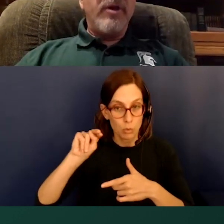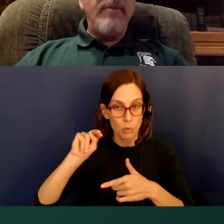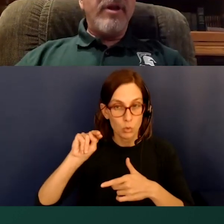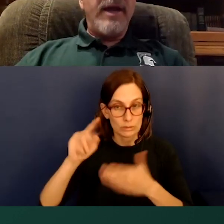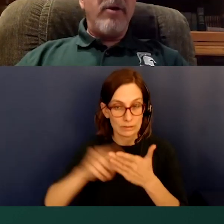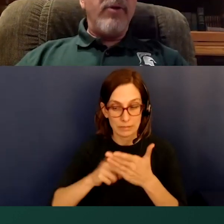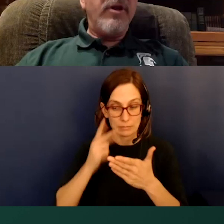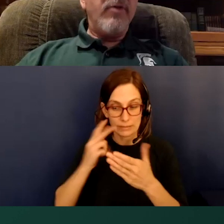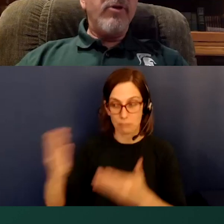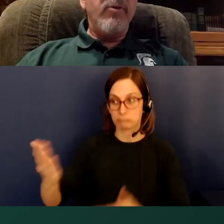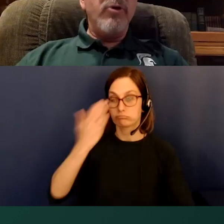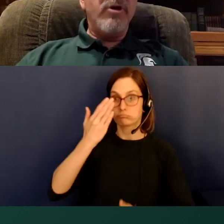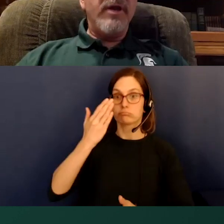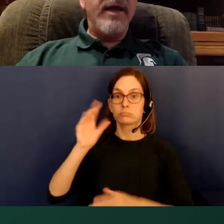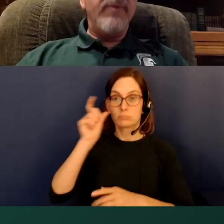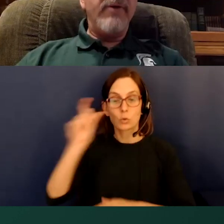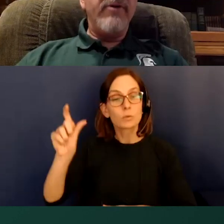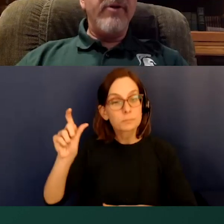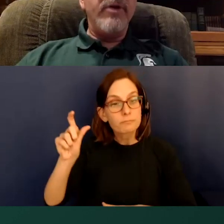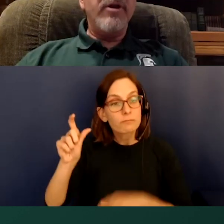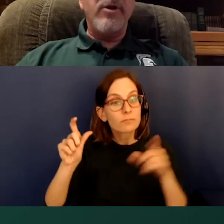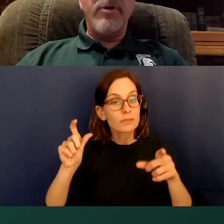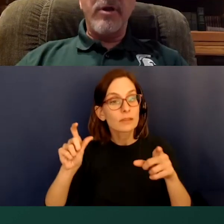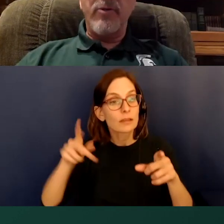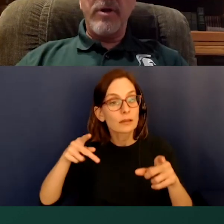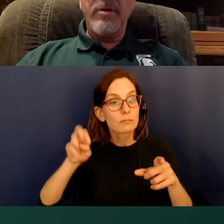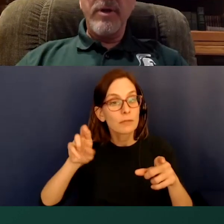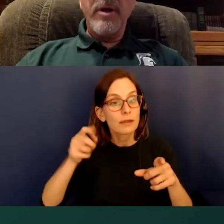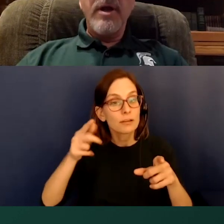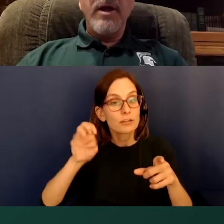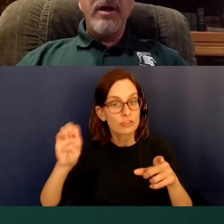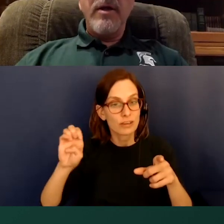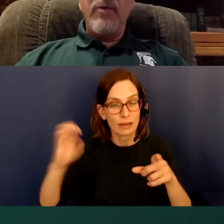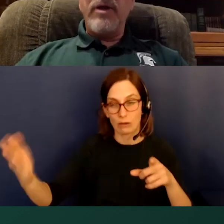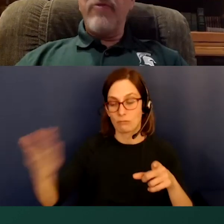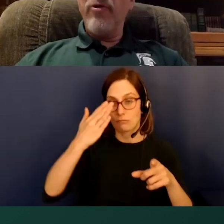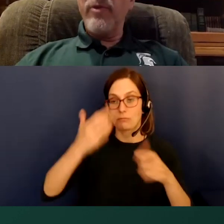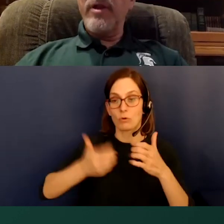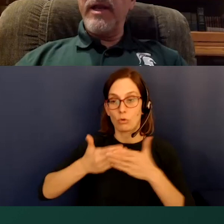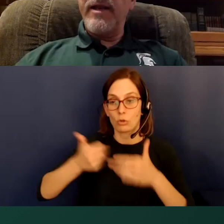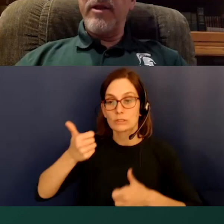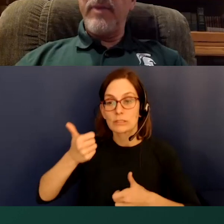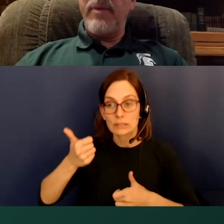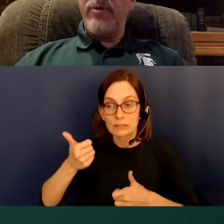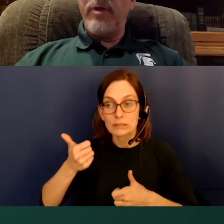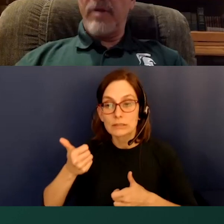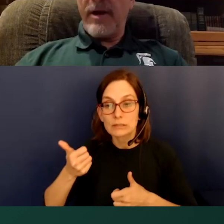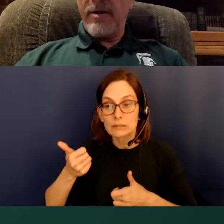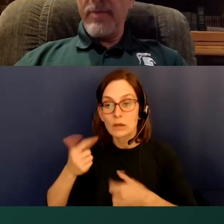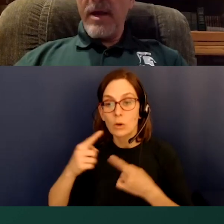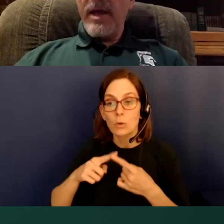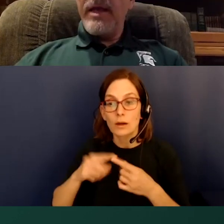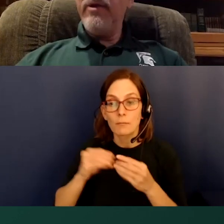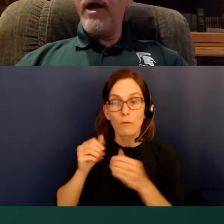To the same scale, this is what the moon looks like at perigee when it's closest to us. When it's furthest, it gets to be about this